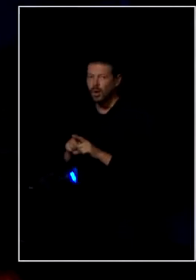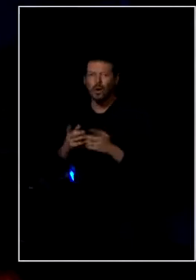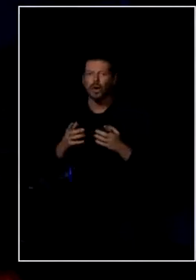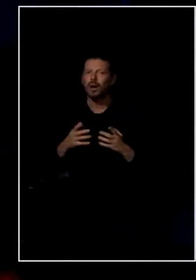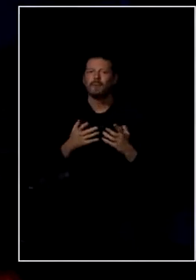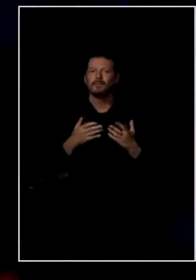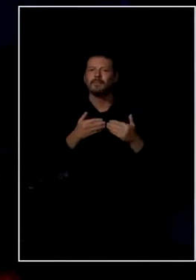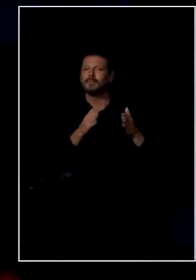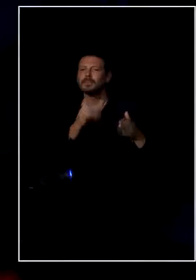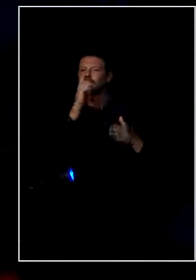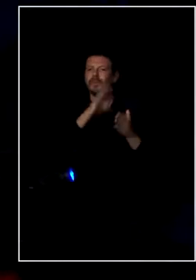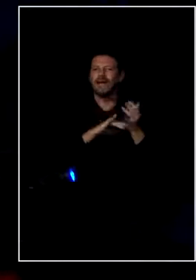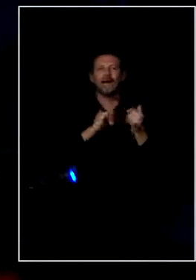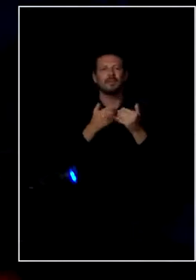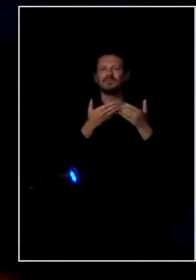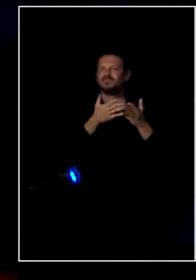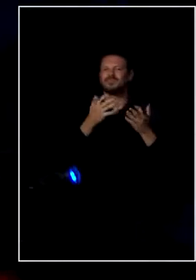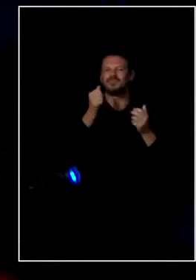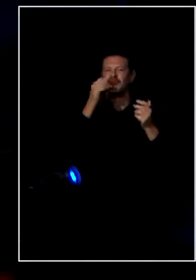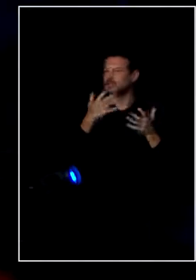public? Yes.